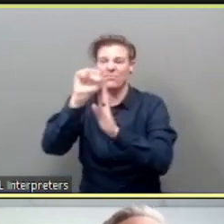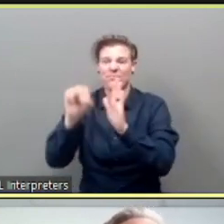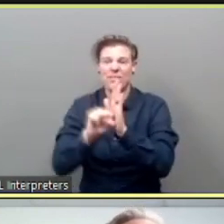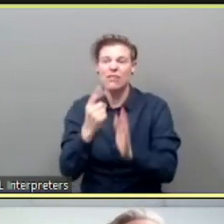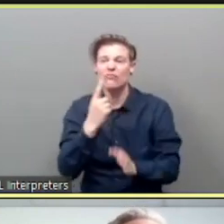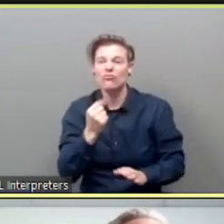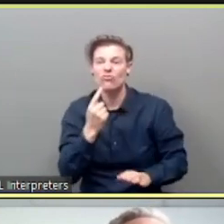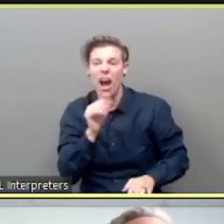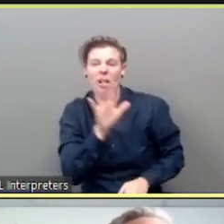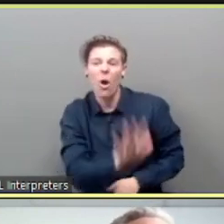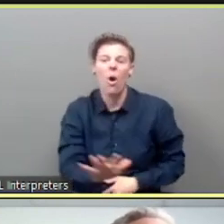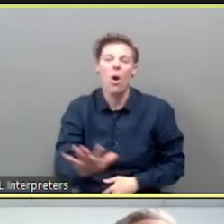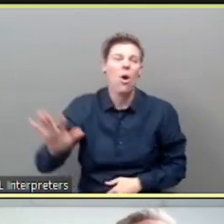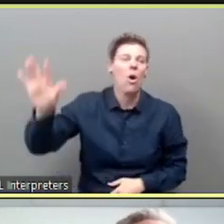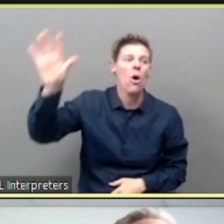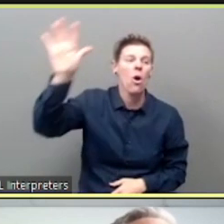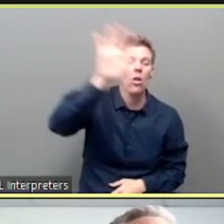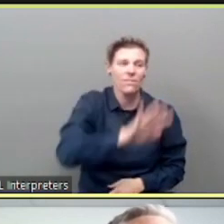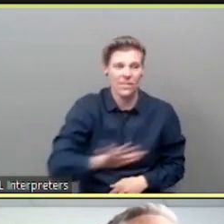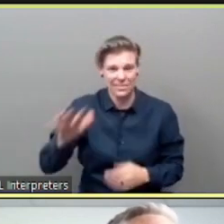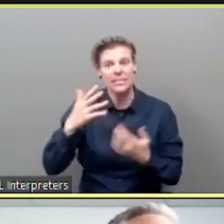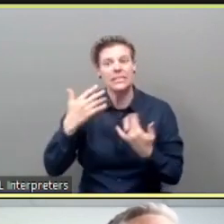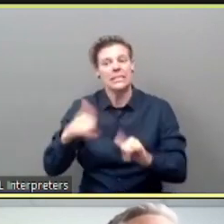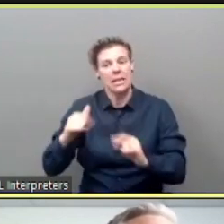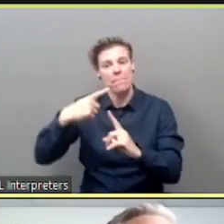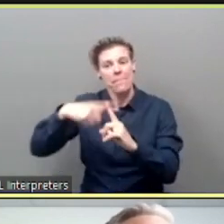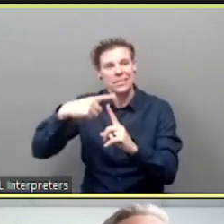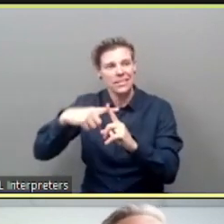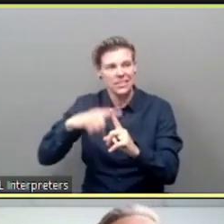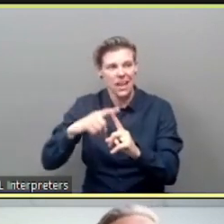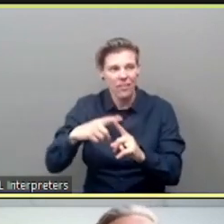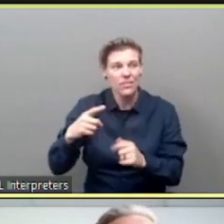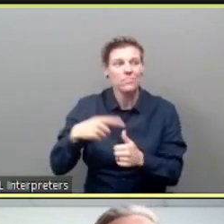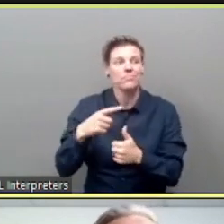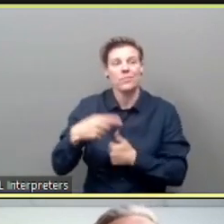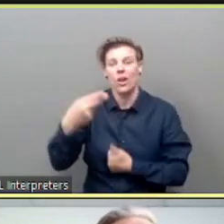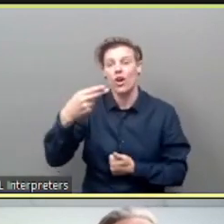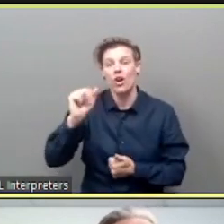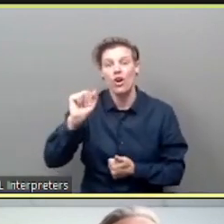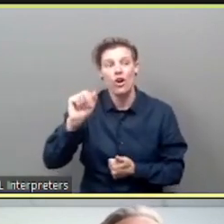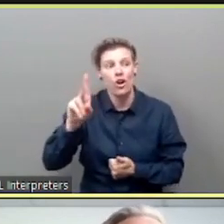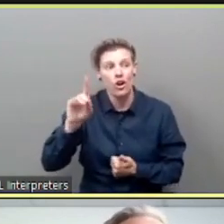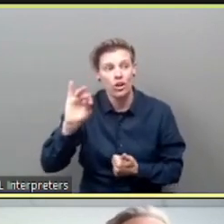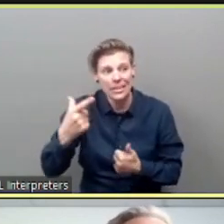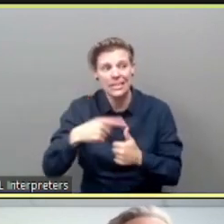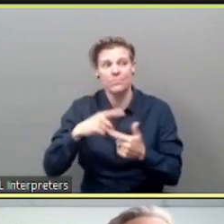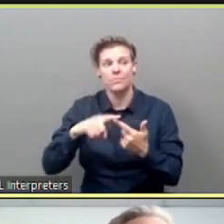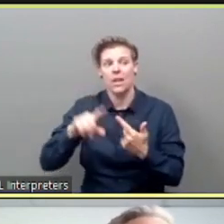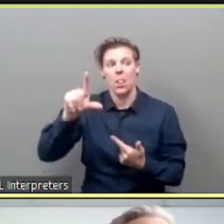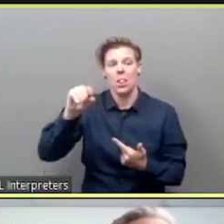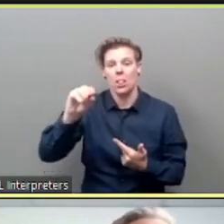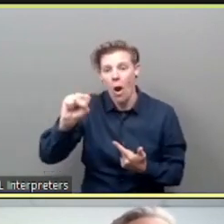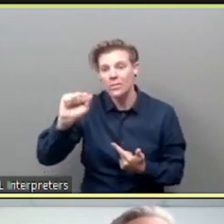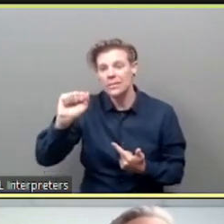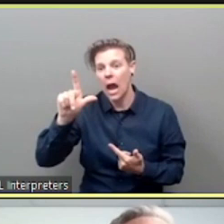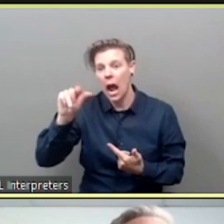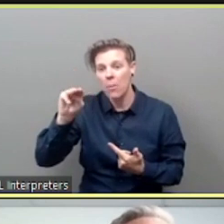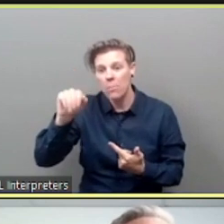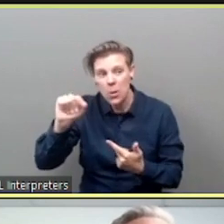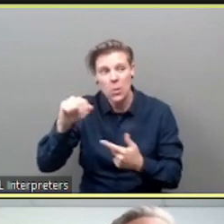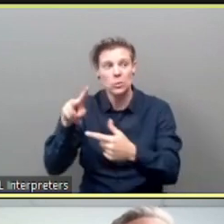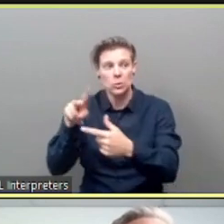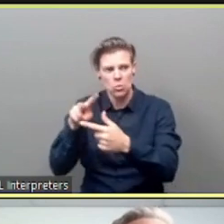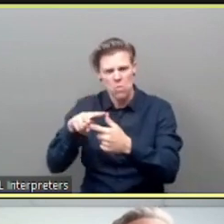though, in Harding and in Los Alamos counties. So that's good. Also, you know, any